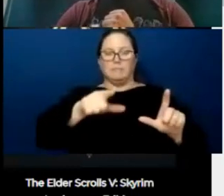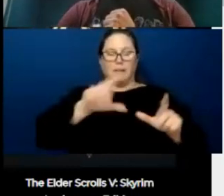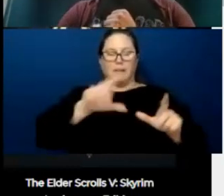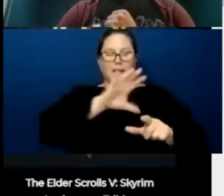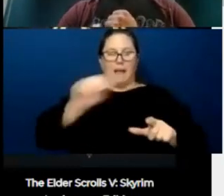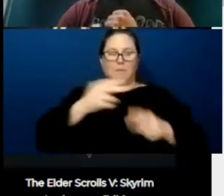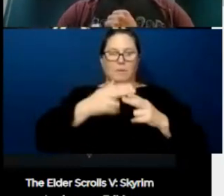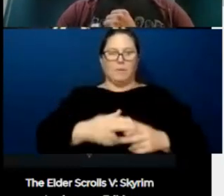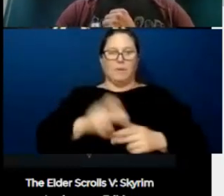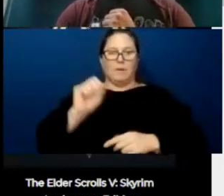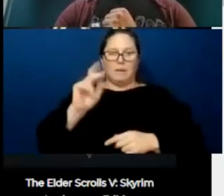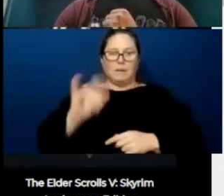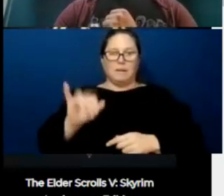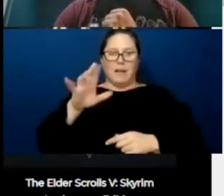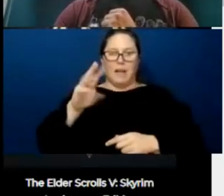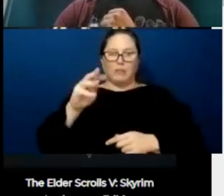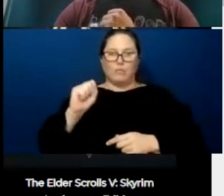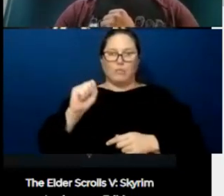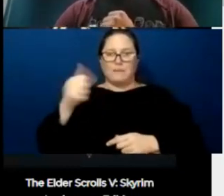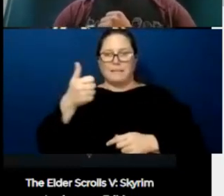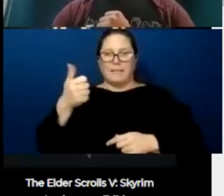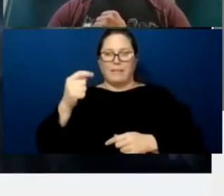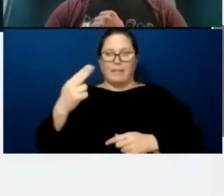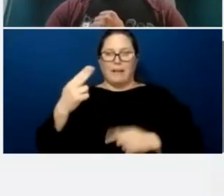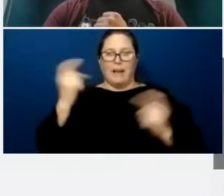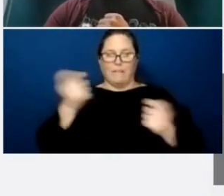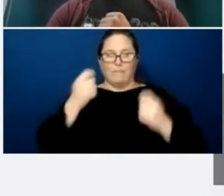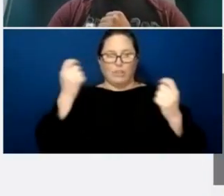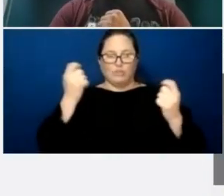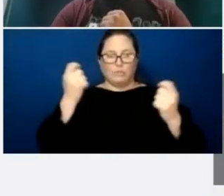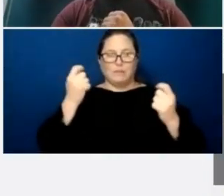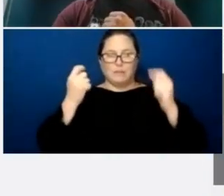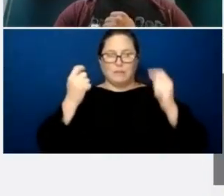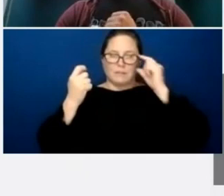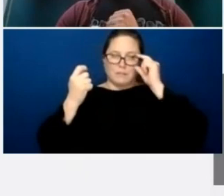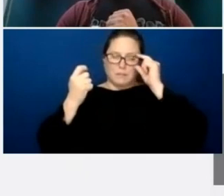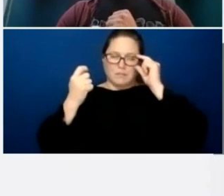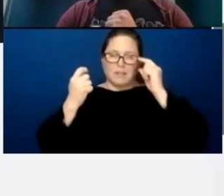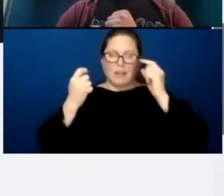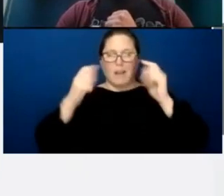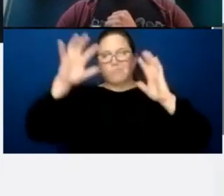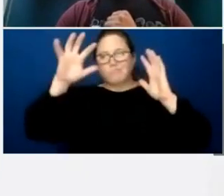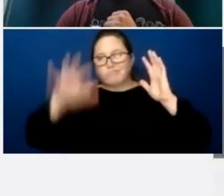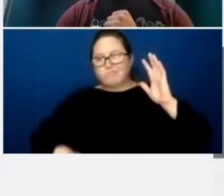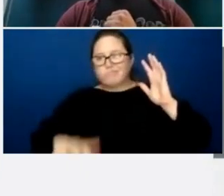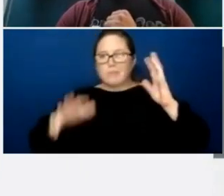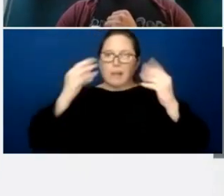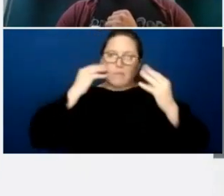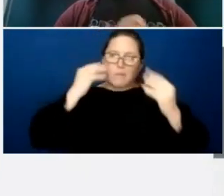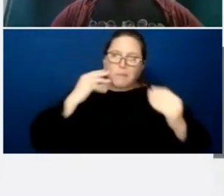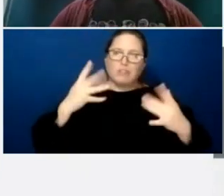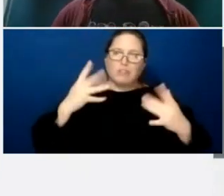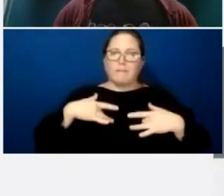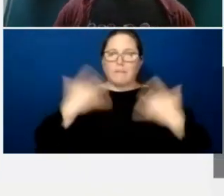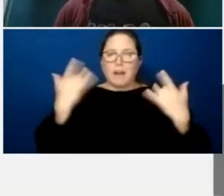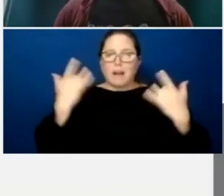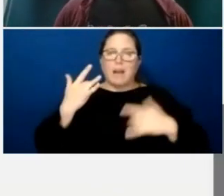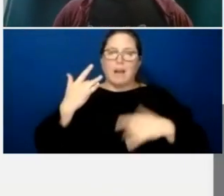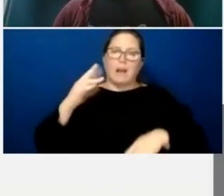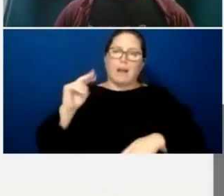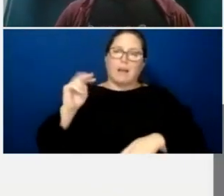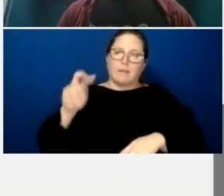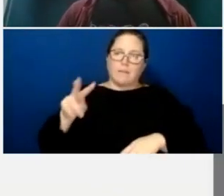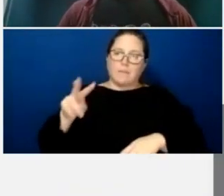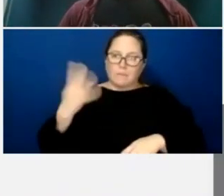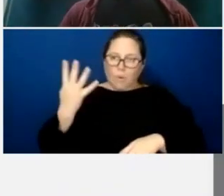Skyrim's 10th anniversary. So they have all kinds of information about the event they're going to have on November 4th,